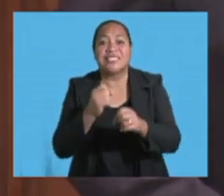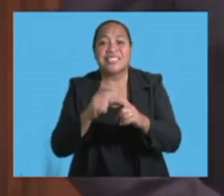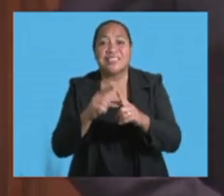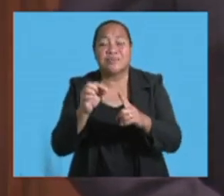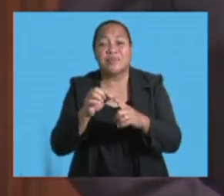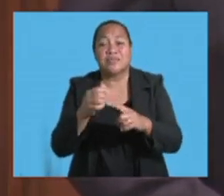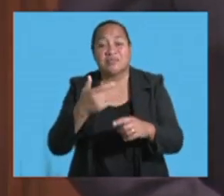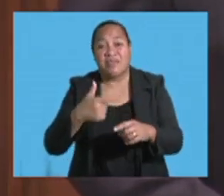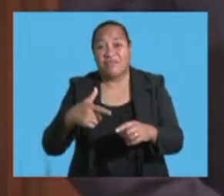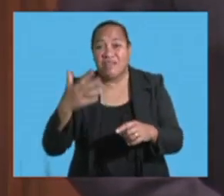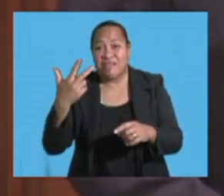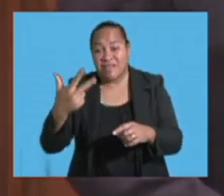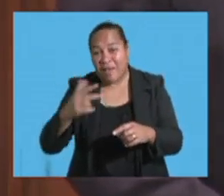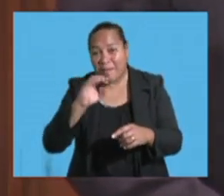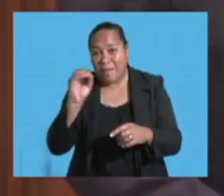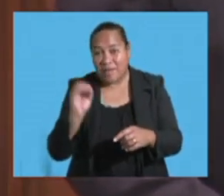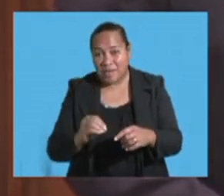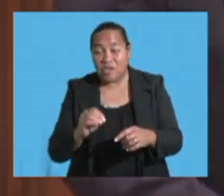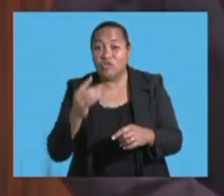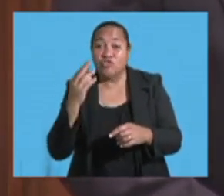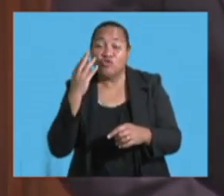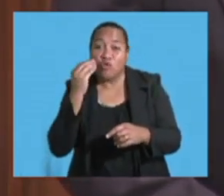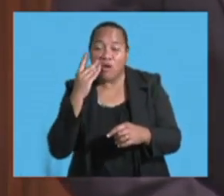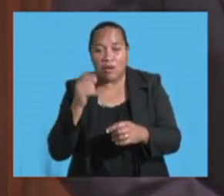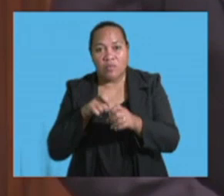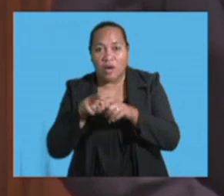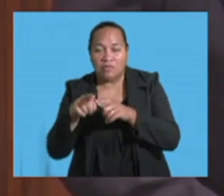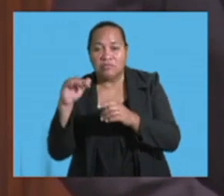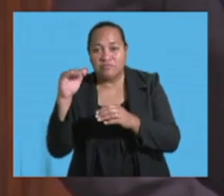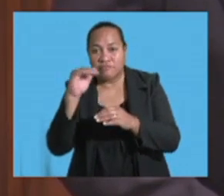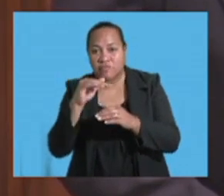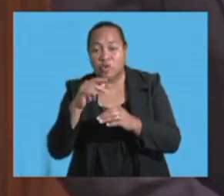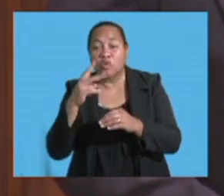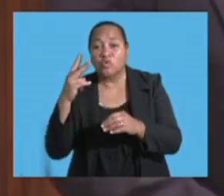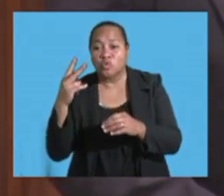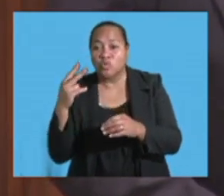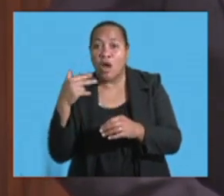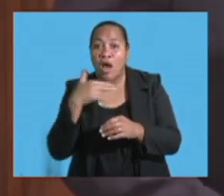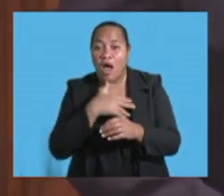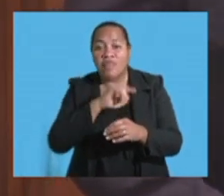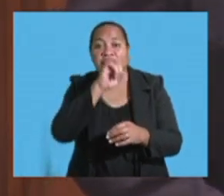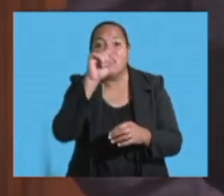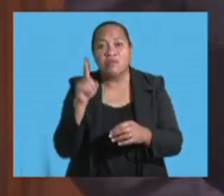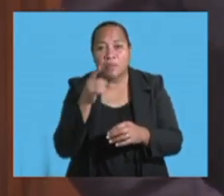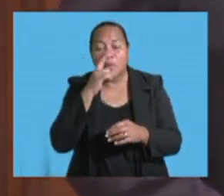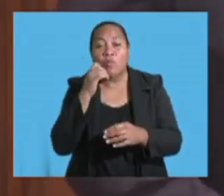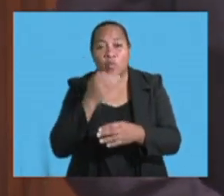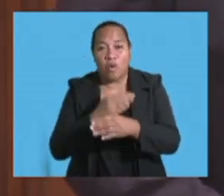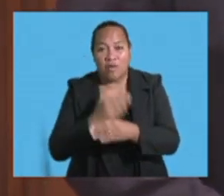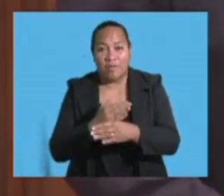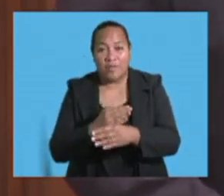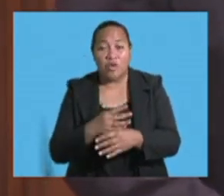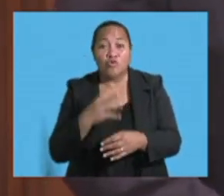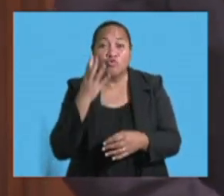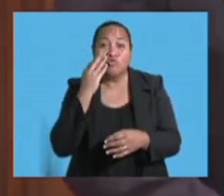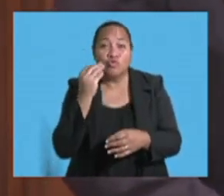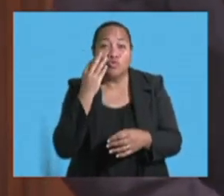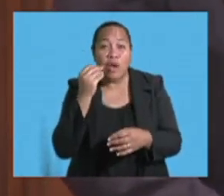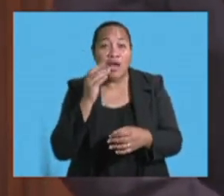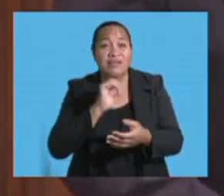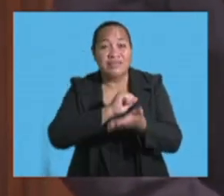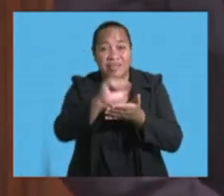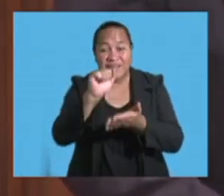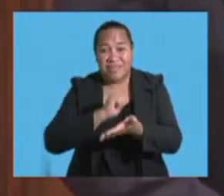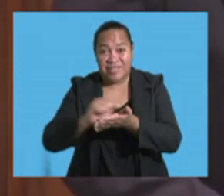remains a significant industry, employing an estimate 200,000, while sugar export accounts for 18%